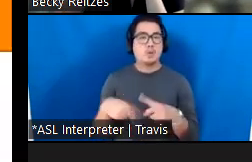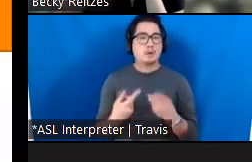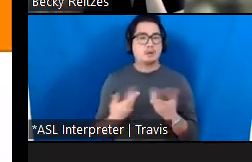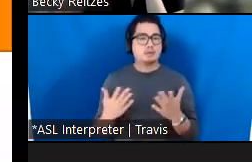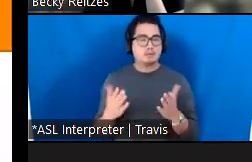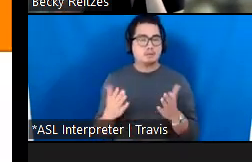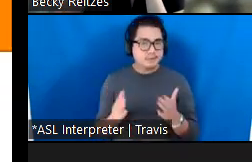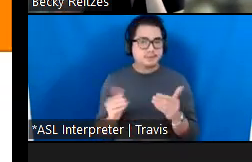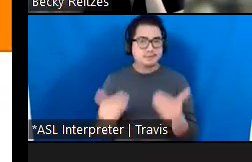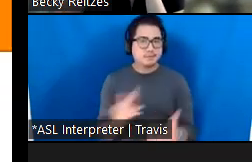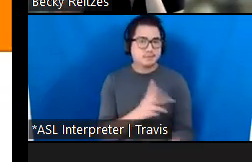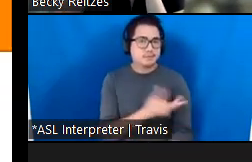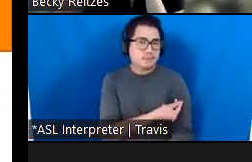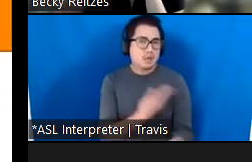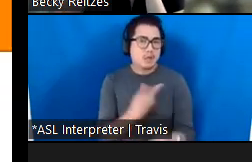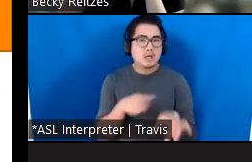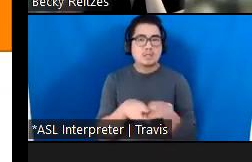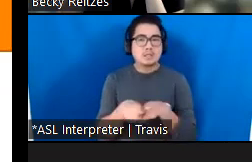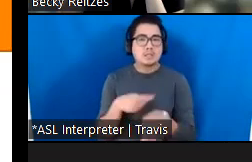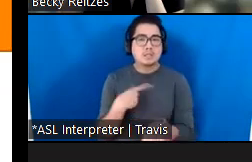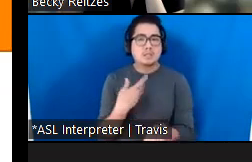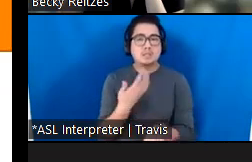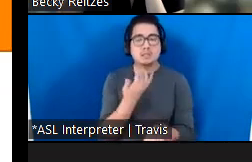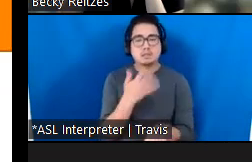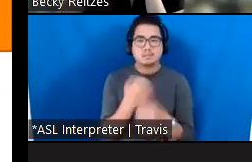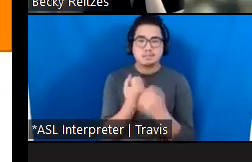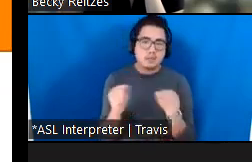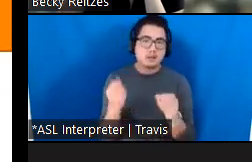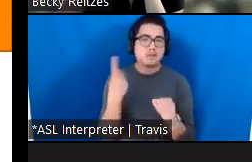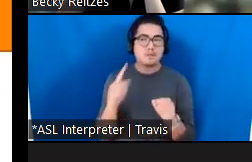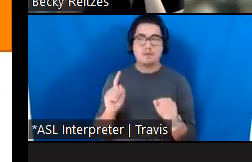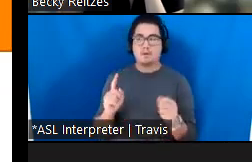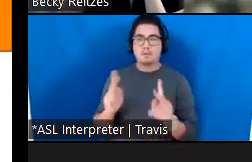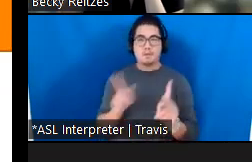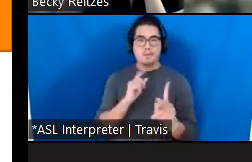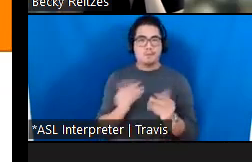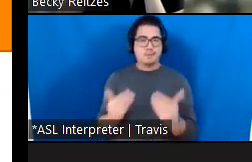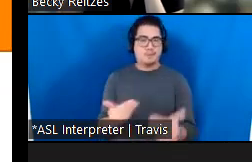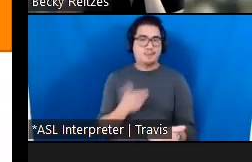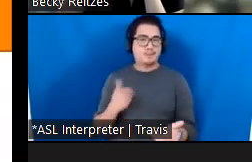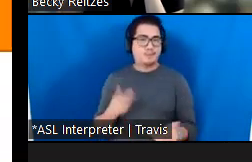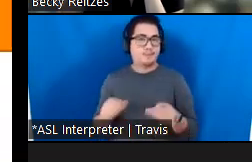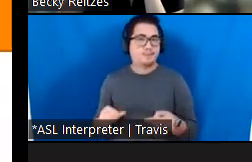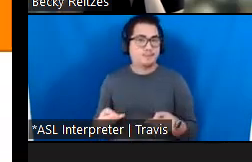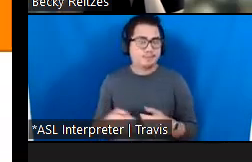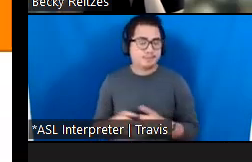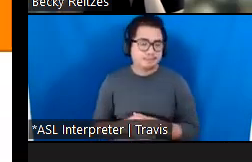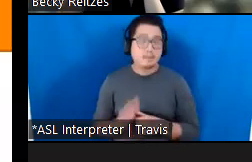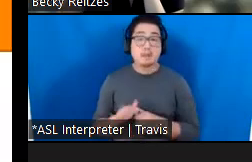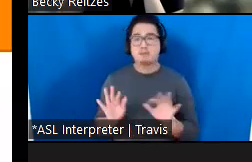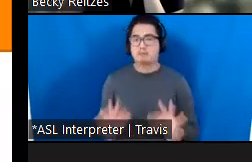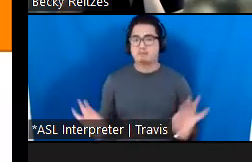they're very safe for breastfeeding, chest feeding. So it's super important for us to get